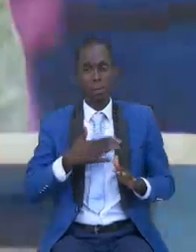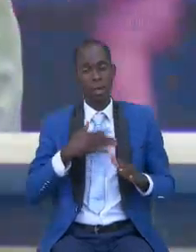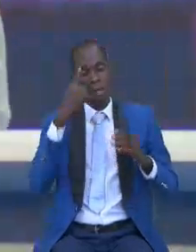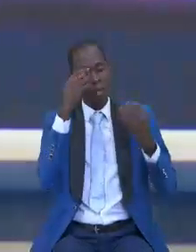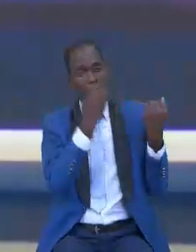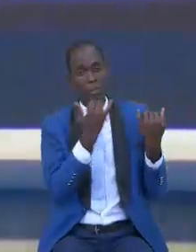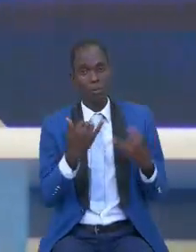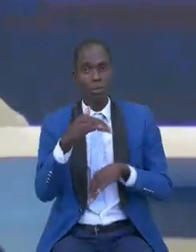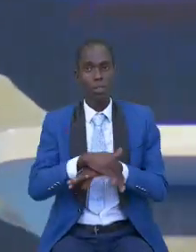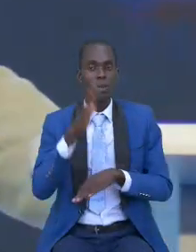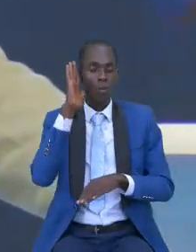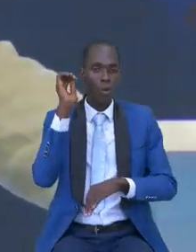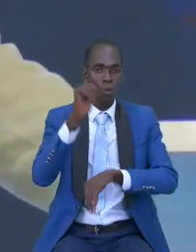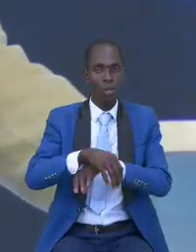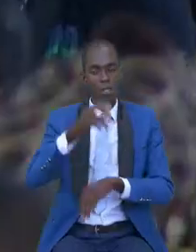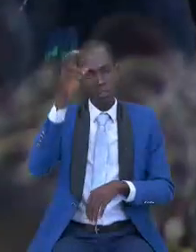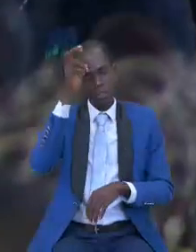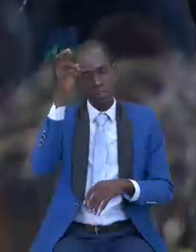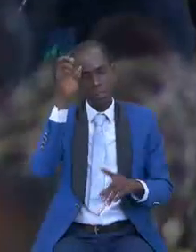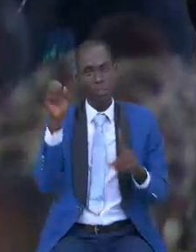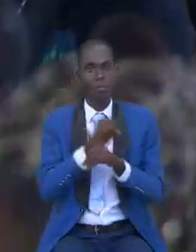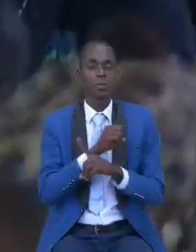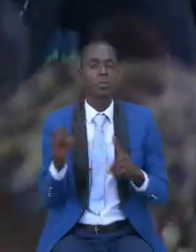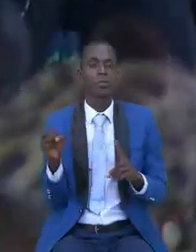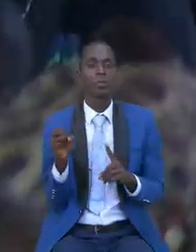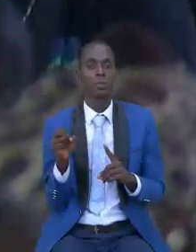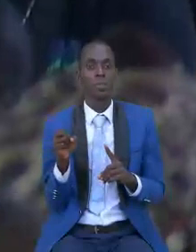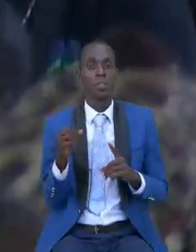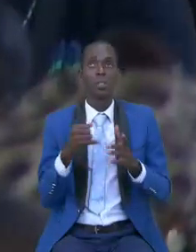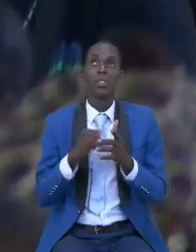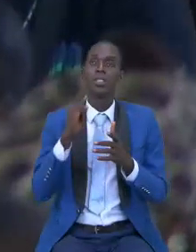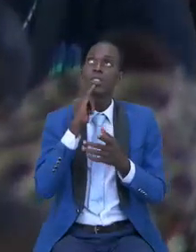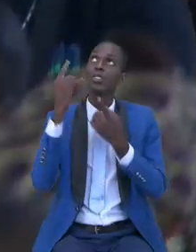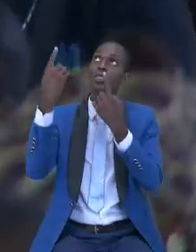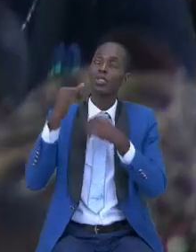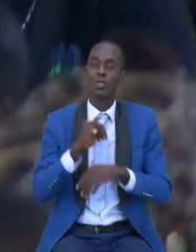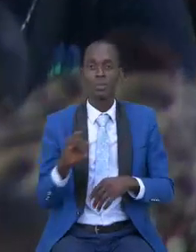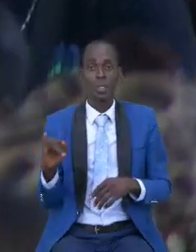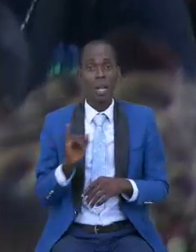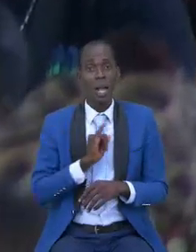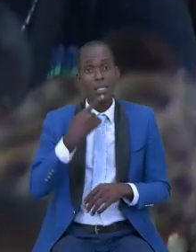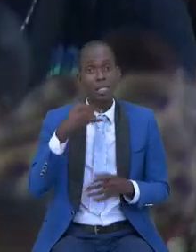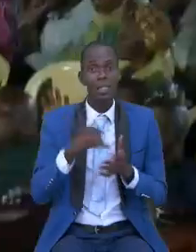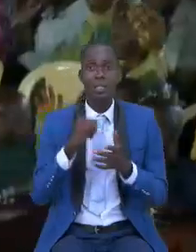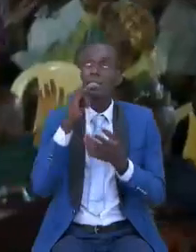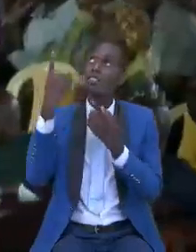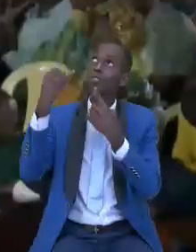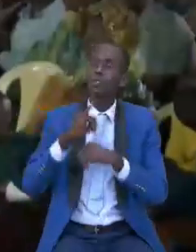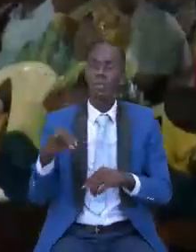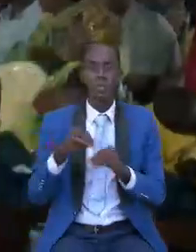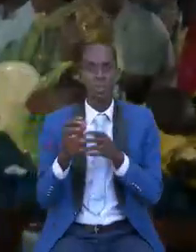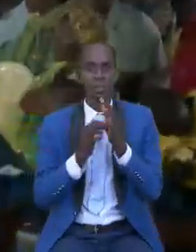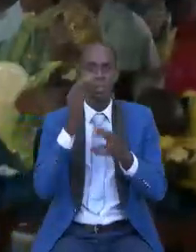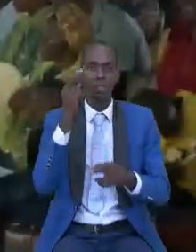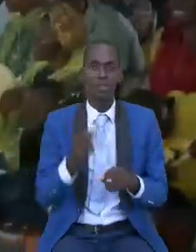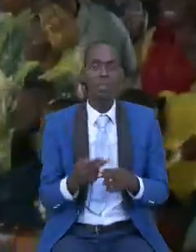will conquer satanic affliction. It's coming. I said it's coming.